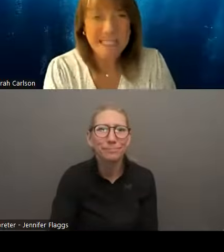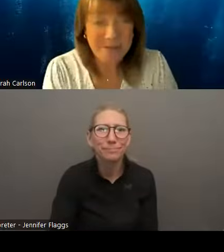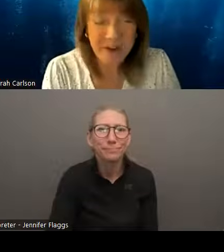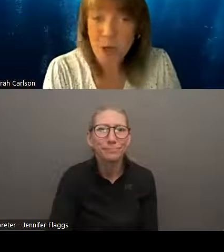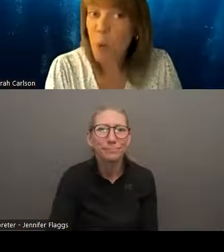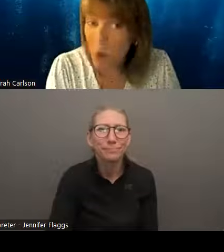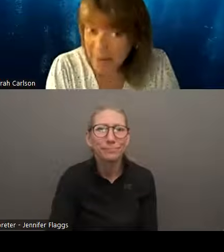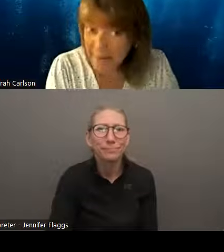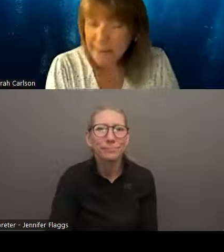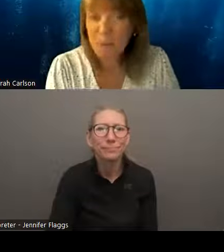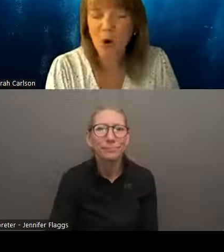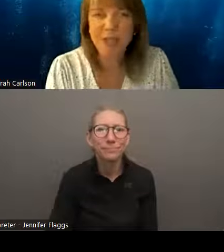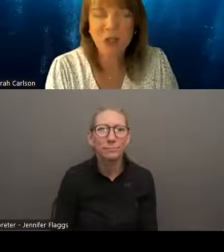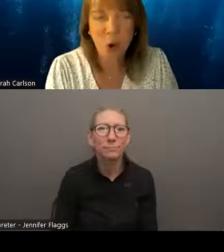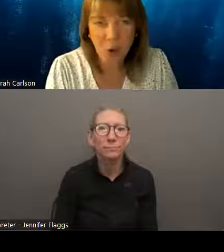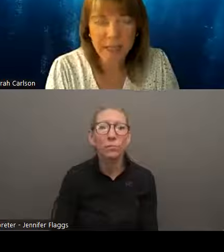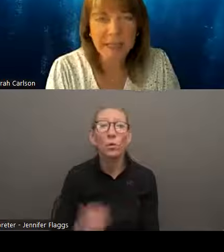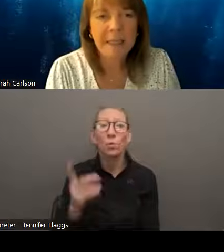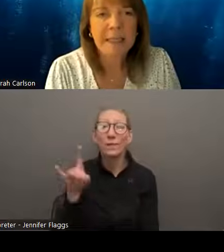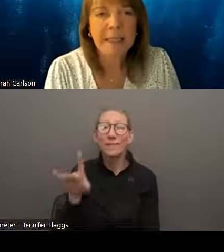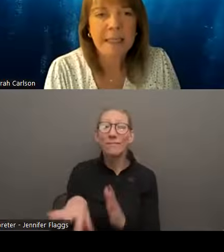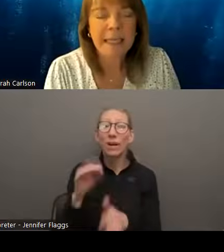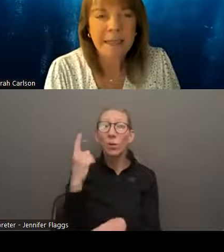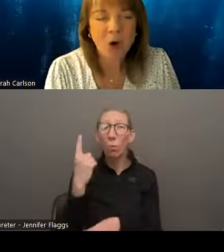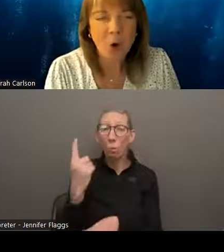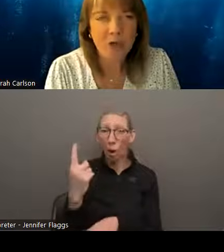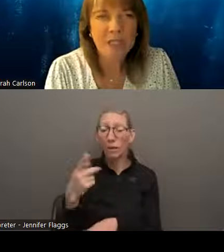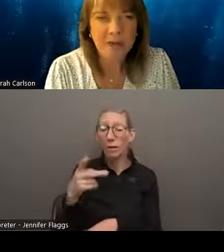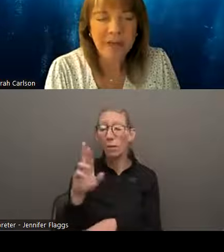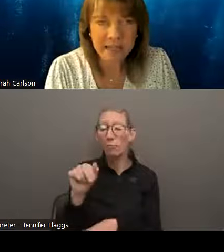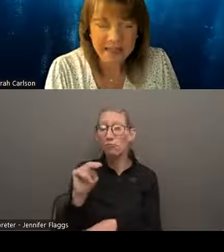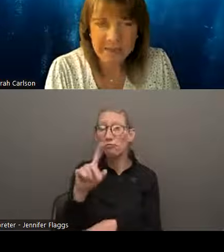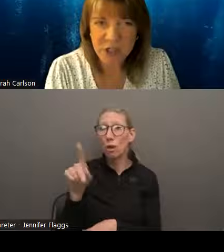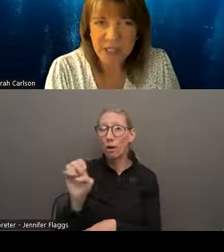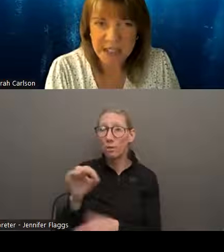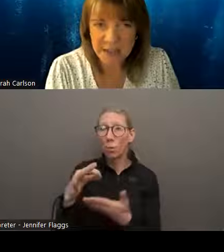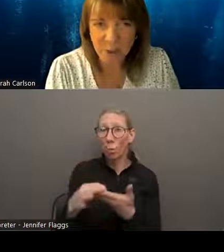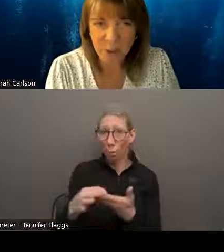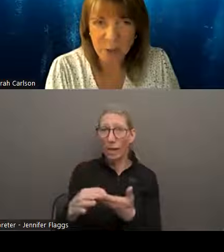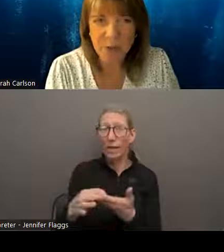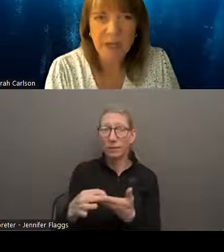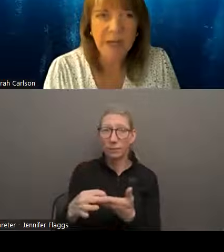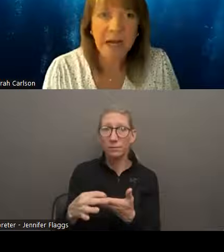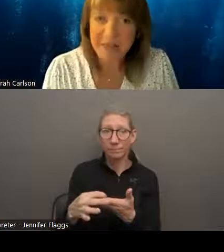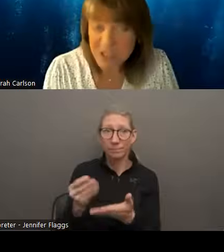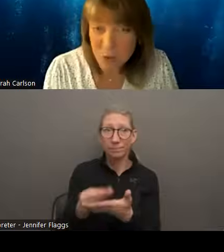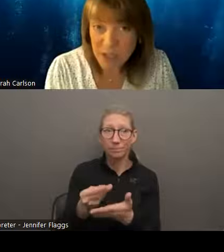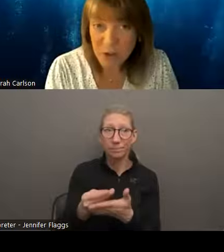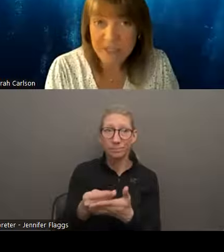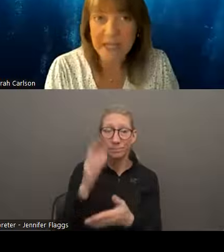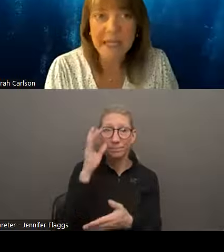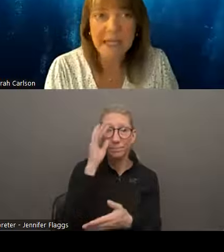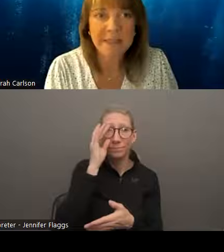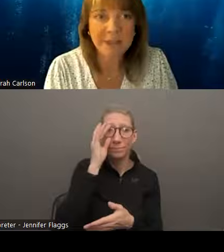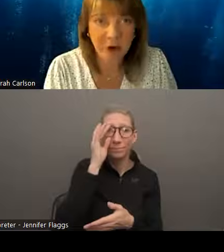Now, we did find one bronze coin in the course of the excavation at Kızılburun, and this is what it